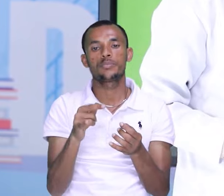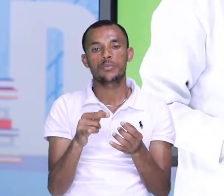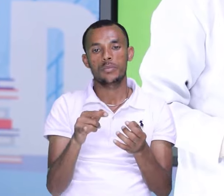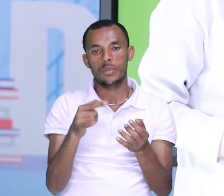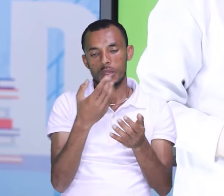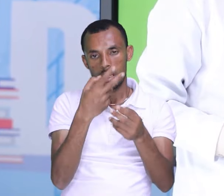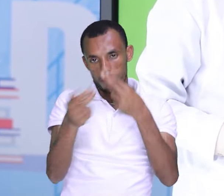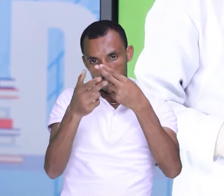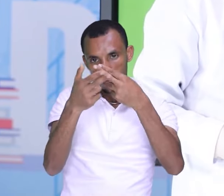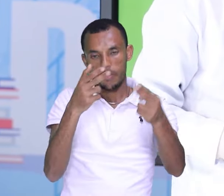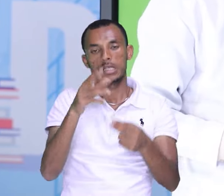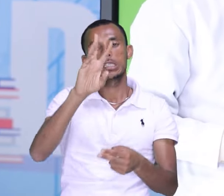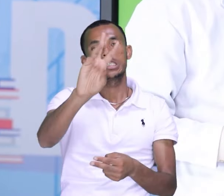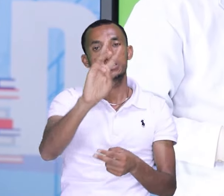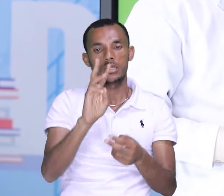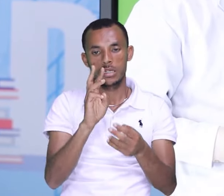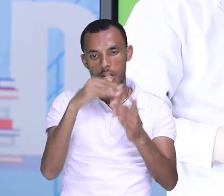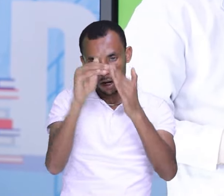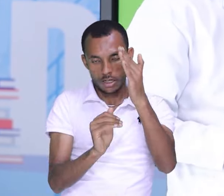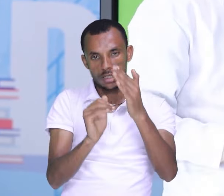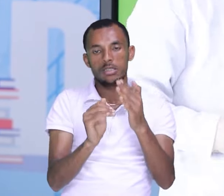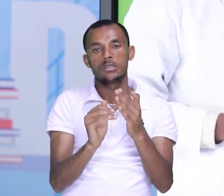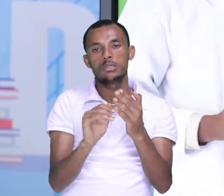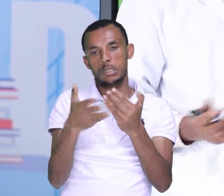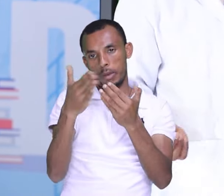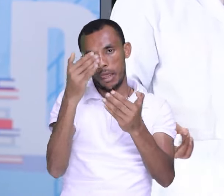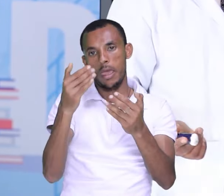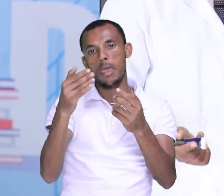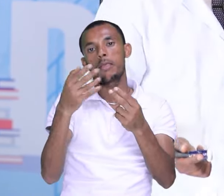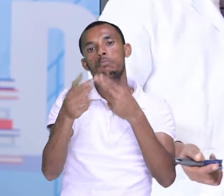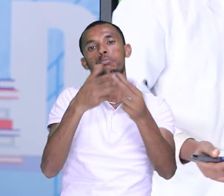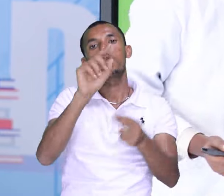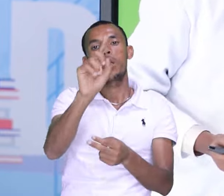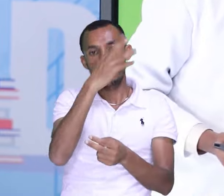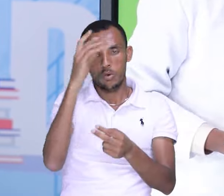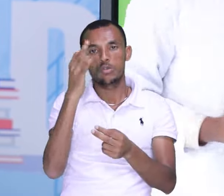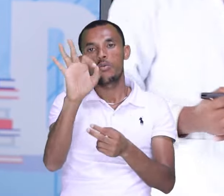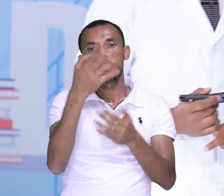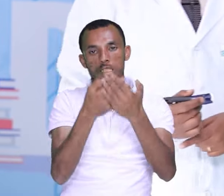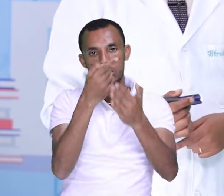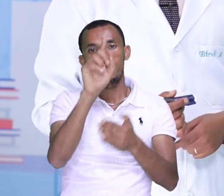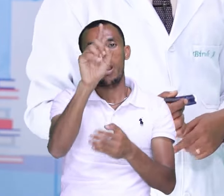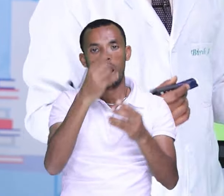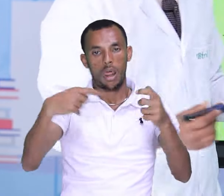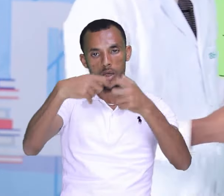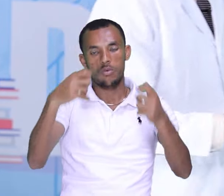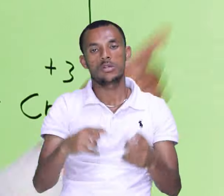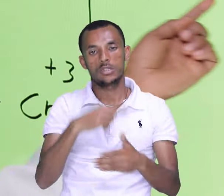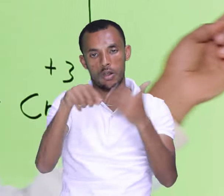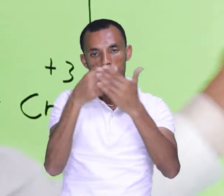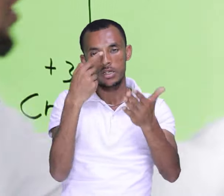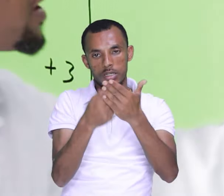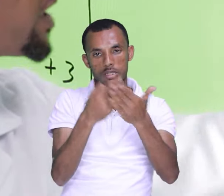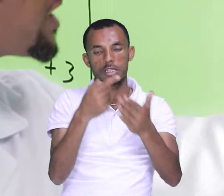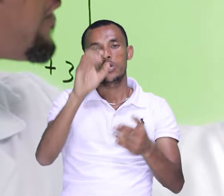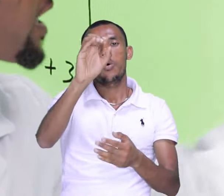already multiplied by 6, but reduction half reaction simply multiplied by 1 because of this 1 electron. Therefore,